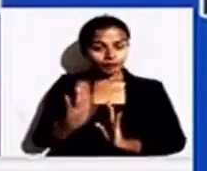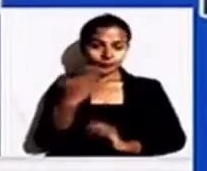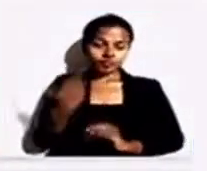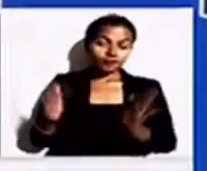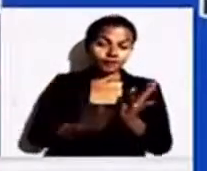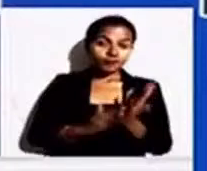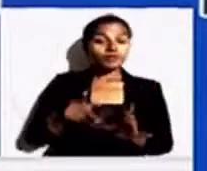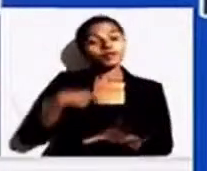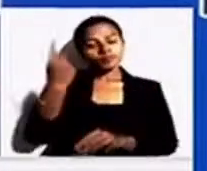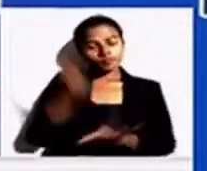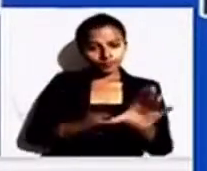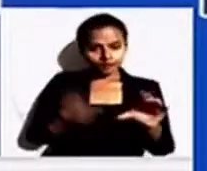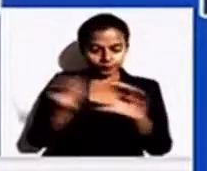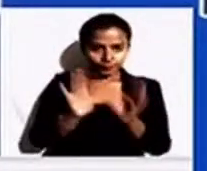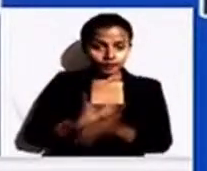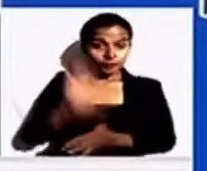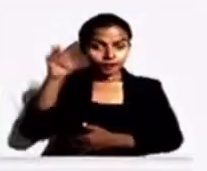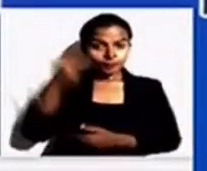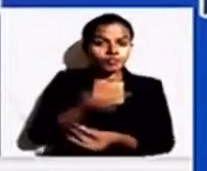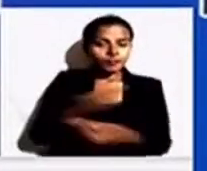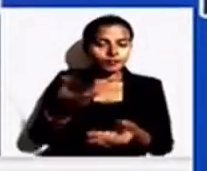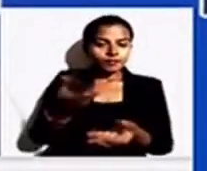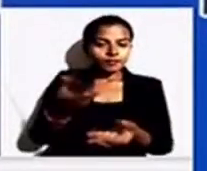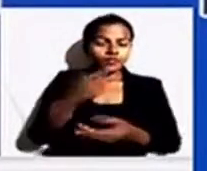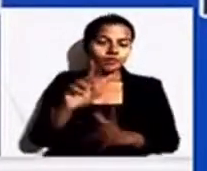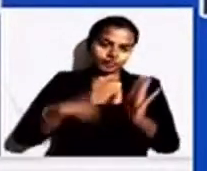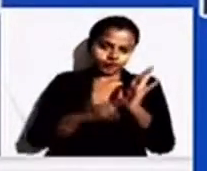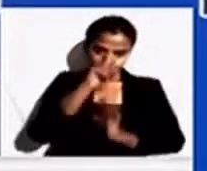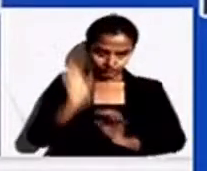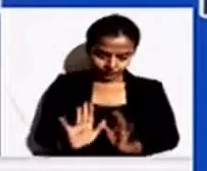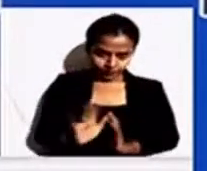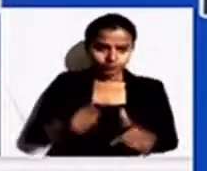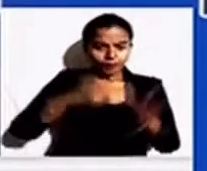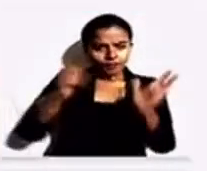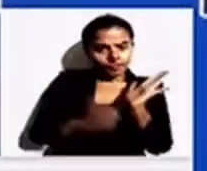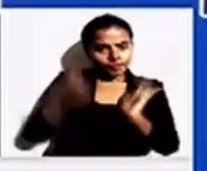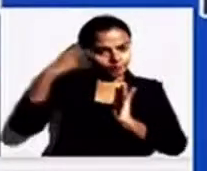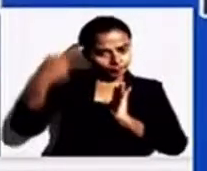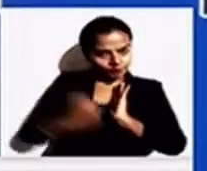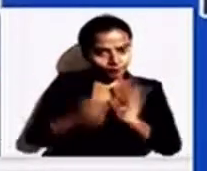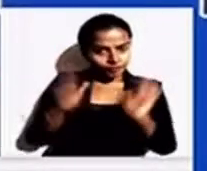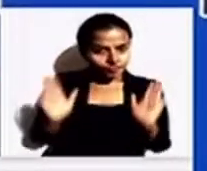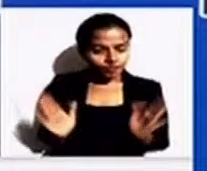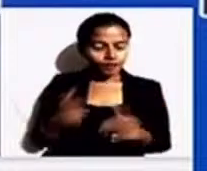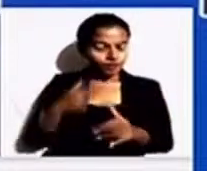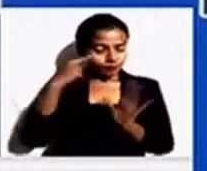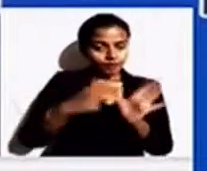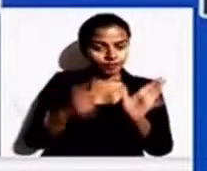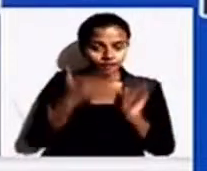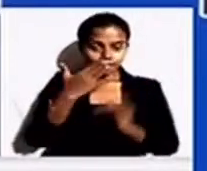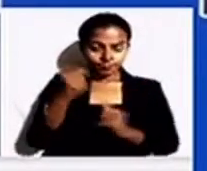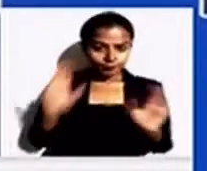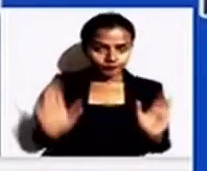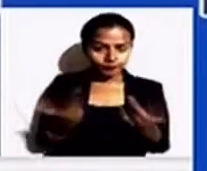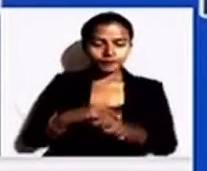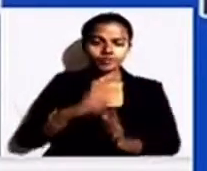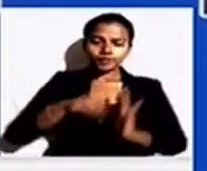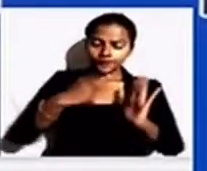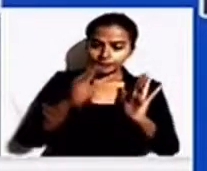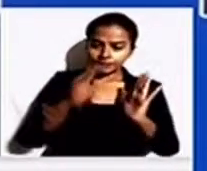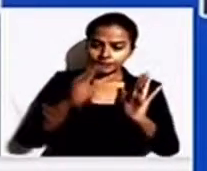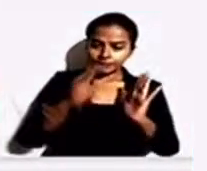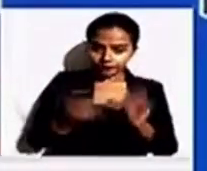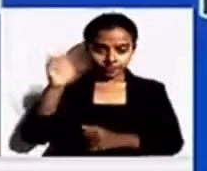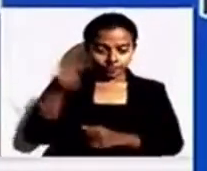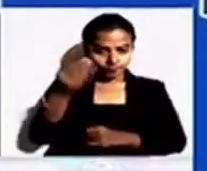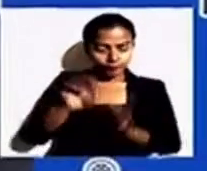be released in June. Advanced level tuition classes generally commence in September. If results are released in June rather than in September, advanced level